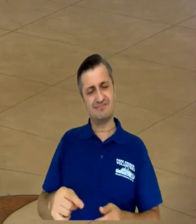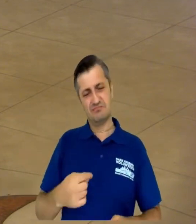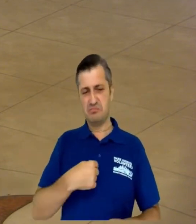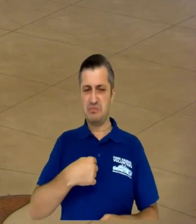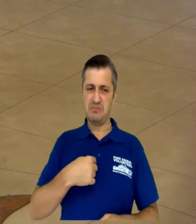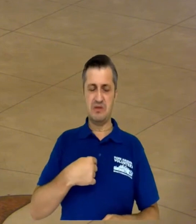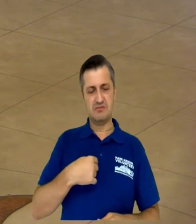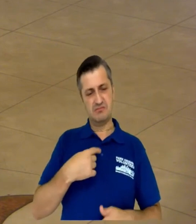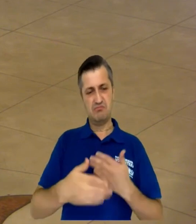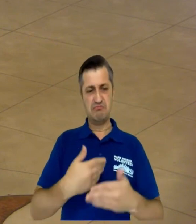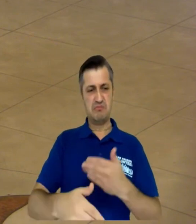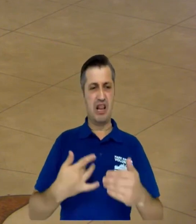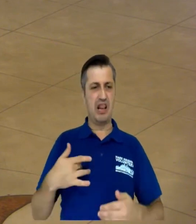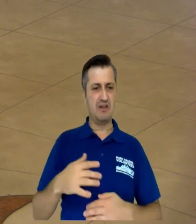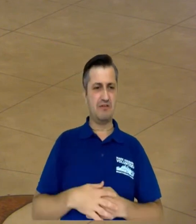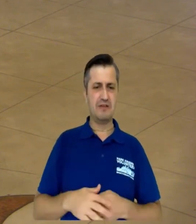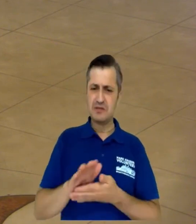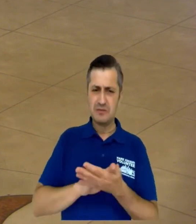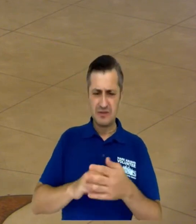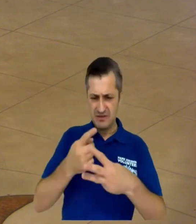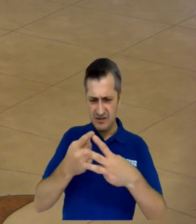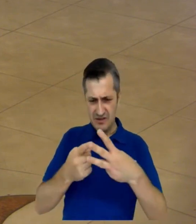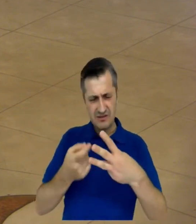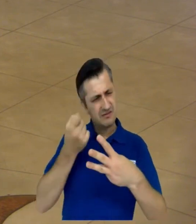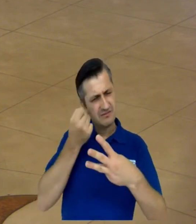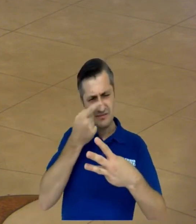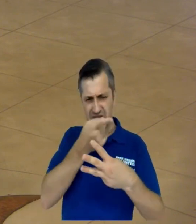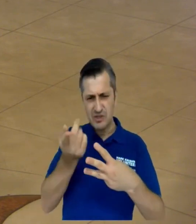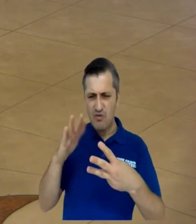they don't understand where it comes from, right? So now to go